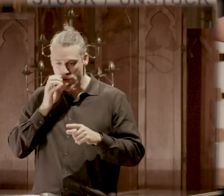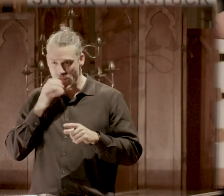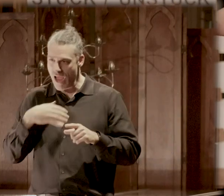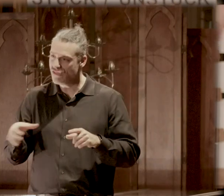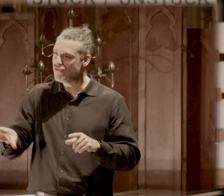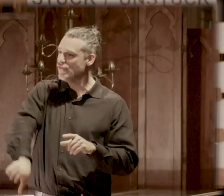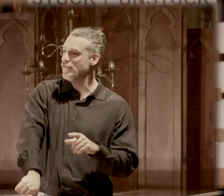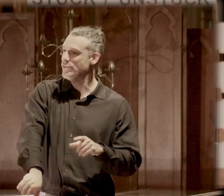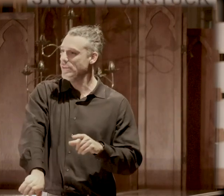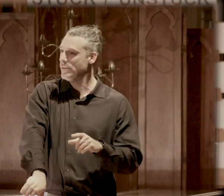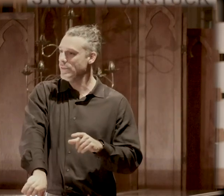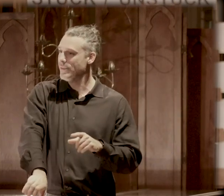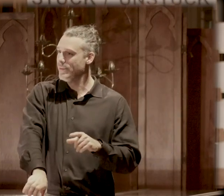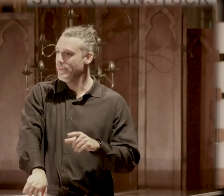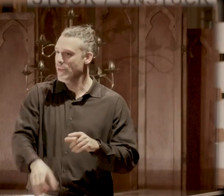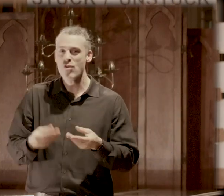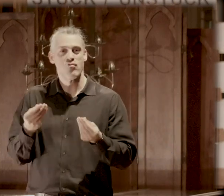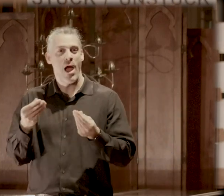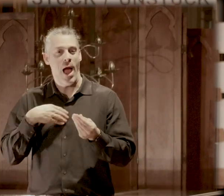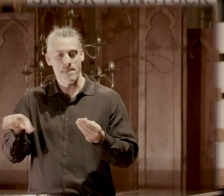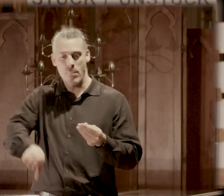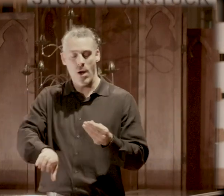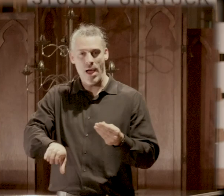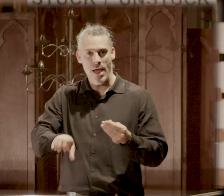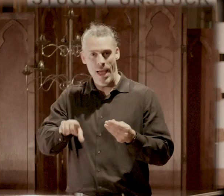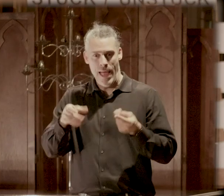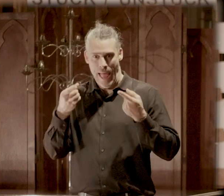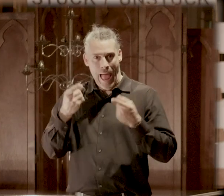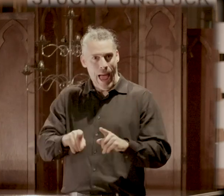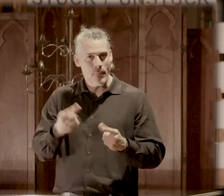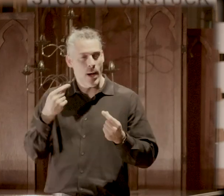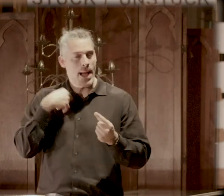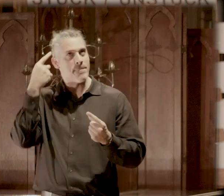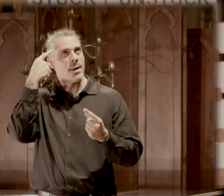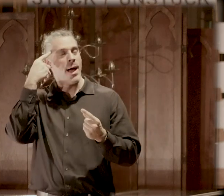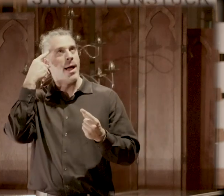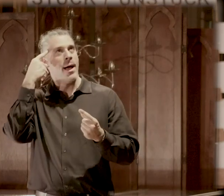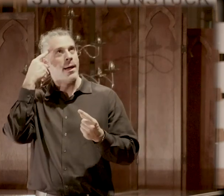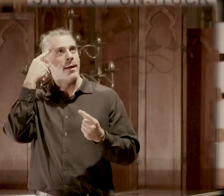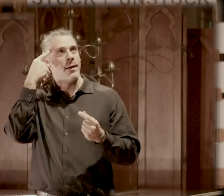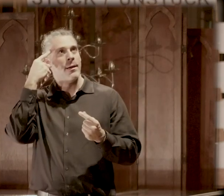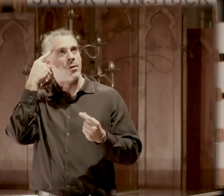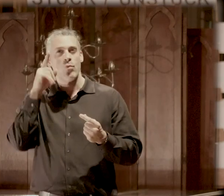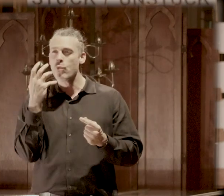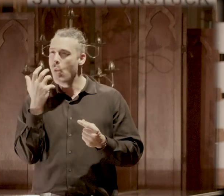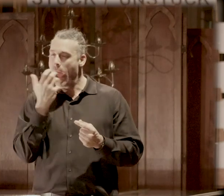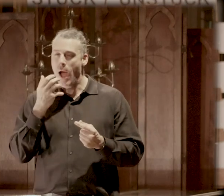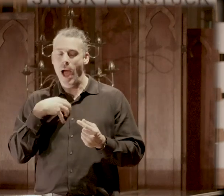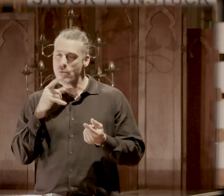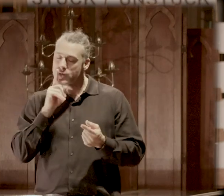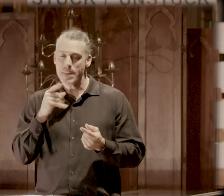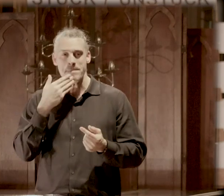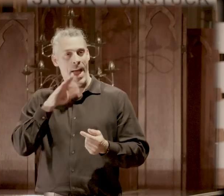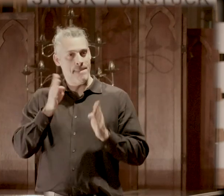and I poured it out into the gravel. And when I did that, something shifted in my head, and I realized what a complete shit